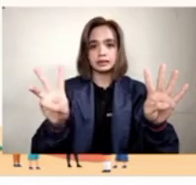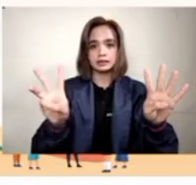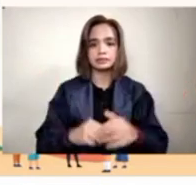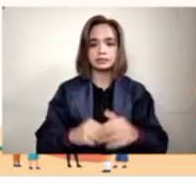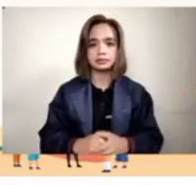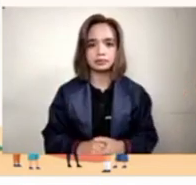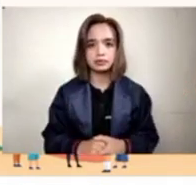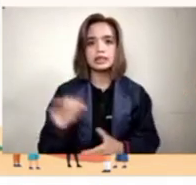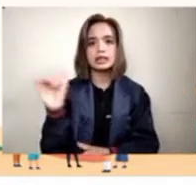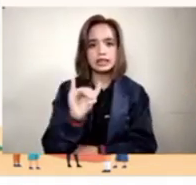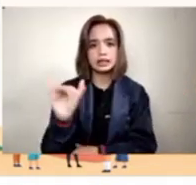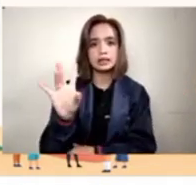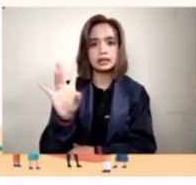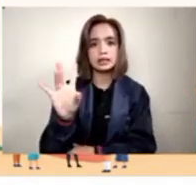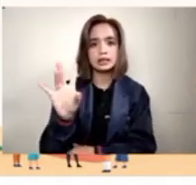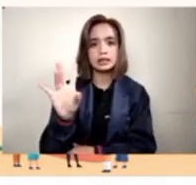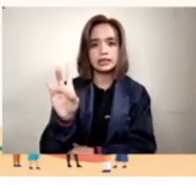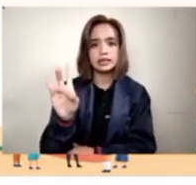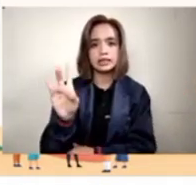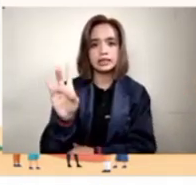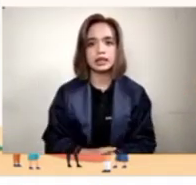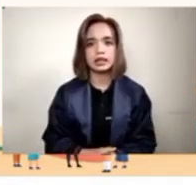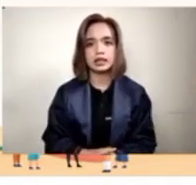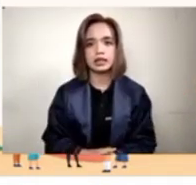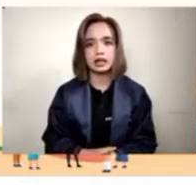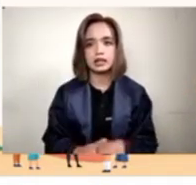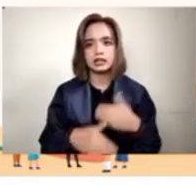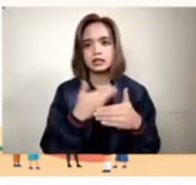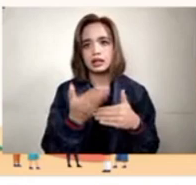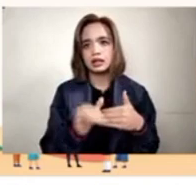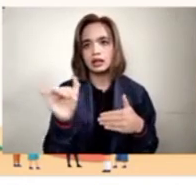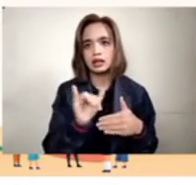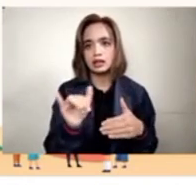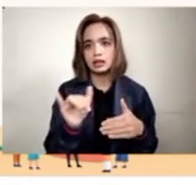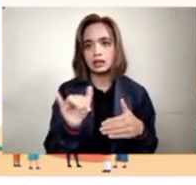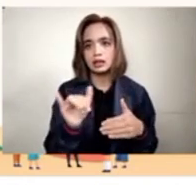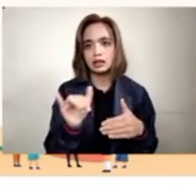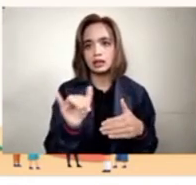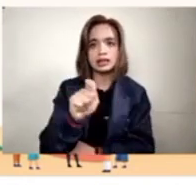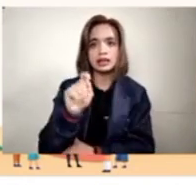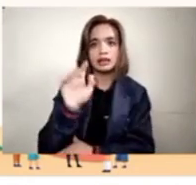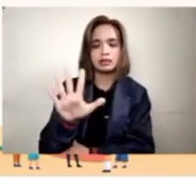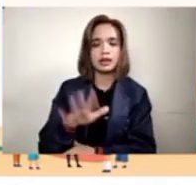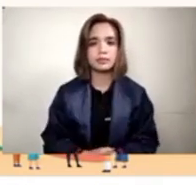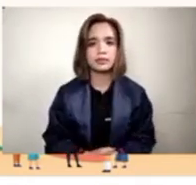5, teacher 6, teacher 7, and MT5.